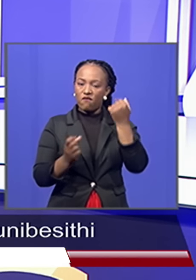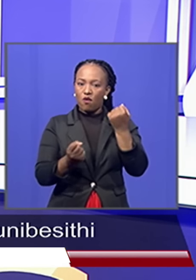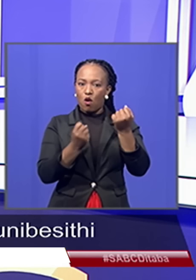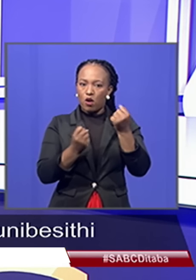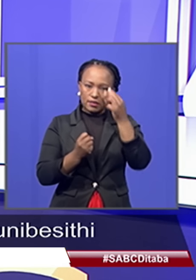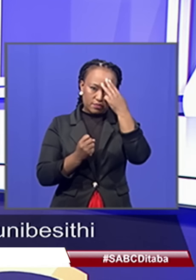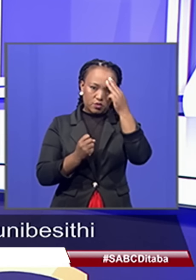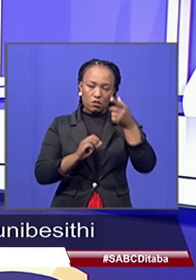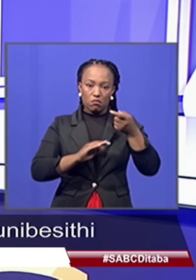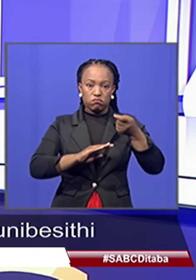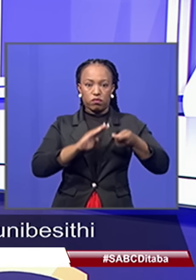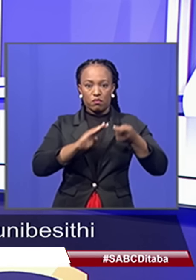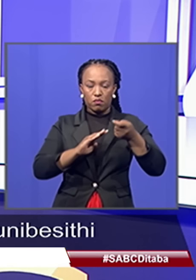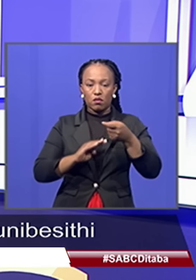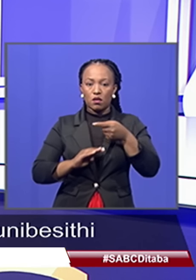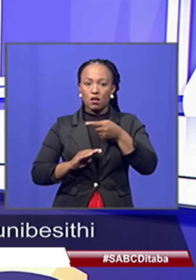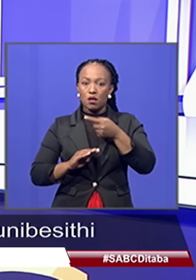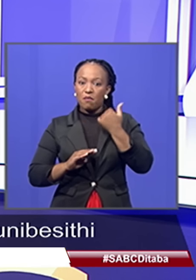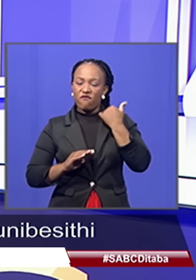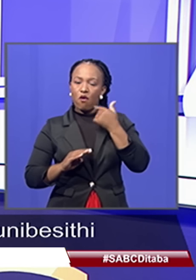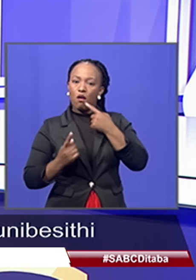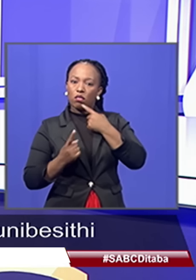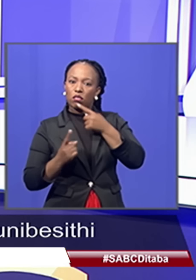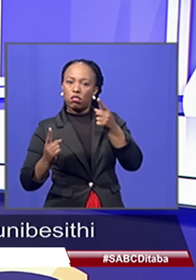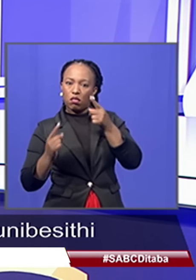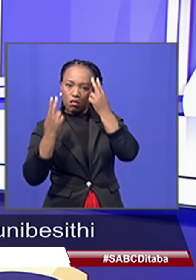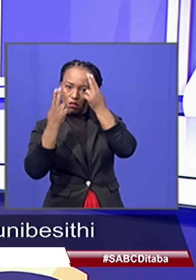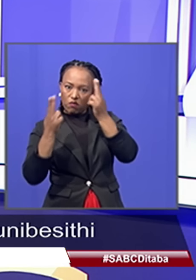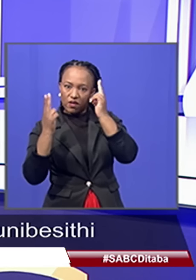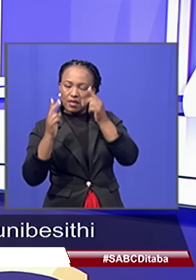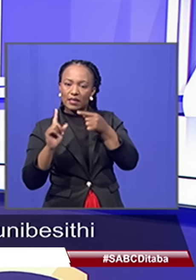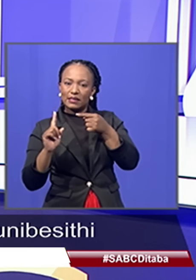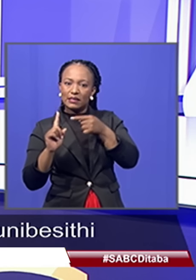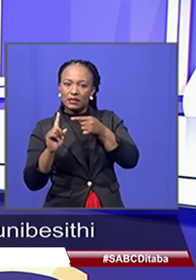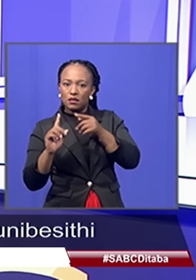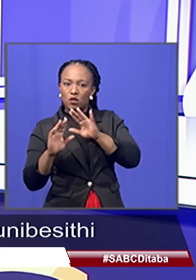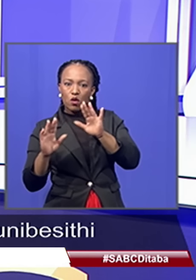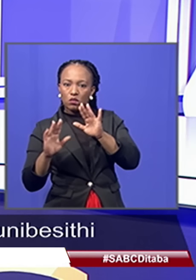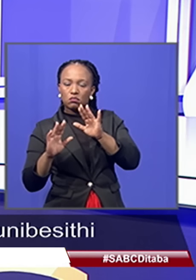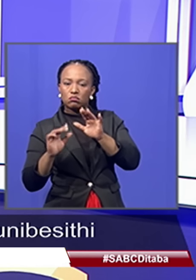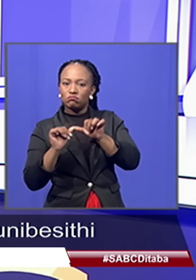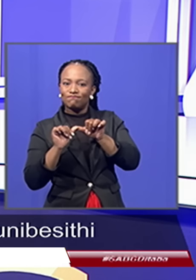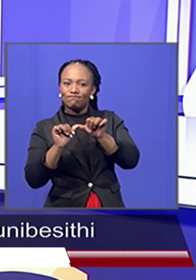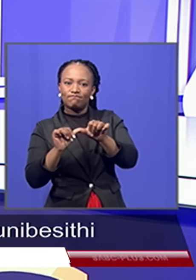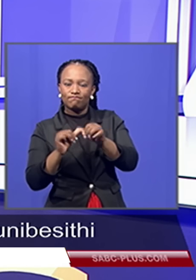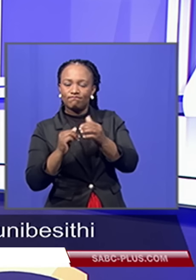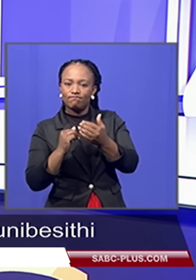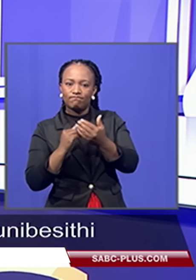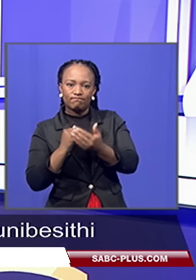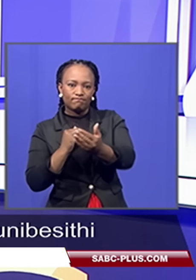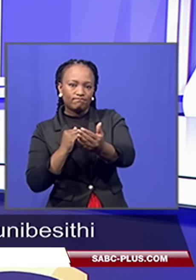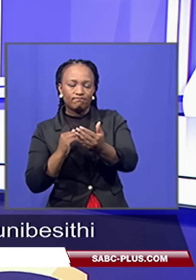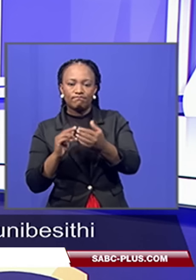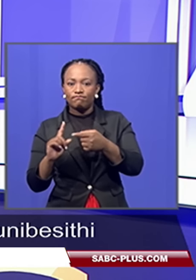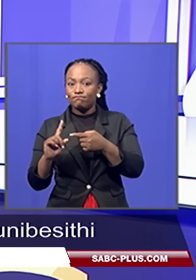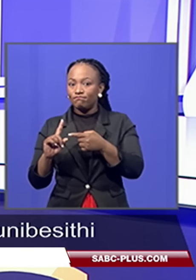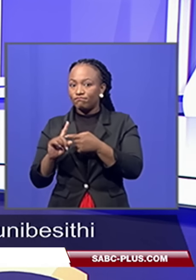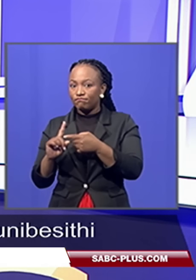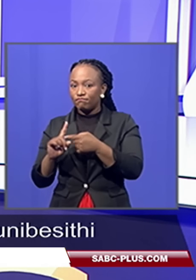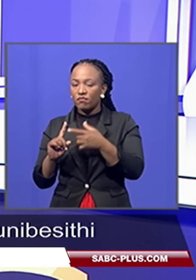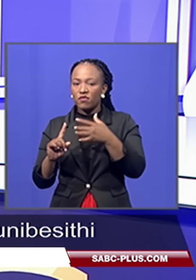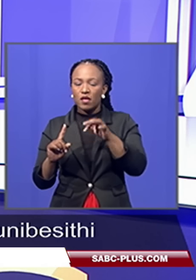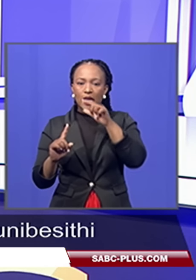ka Pretoria gore magato a wa tšerego kgatlhanong le yena ke university a se ke a direlwa go ya go ile. Go bolela gore Mutata o